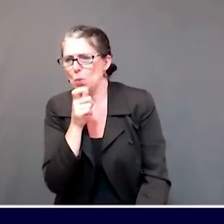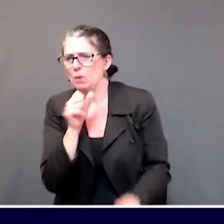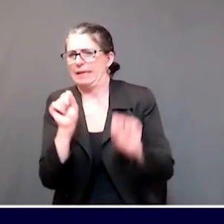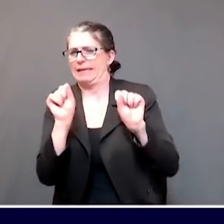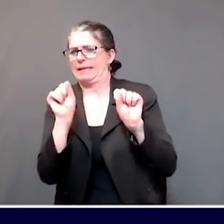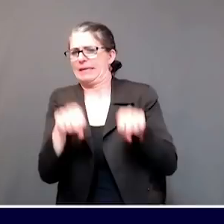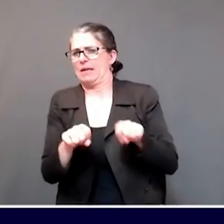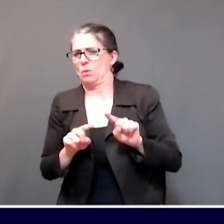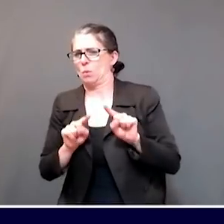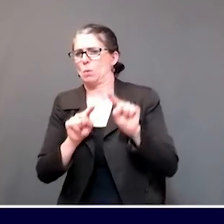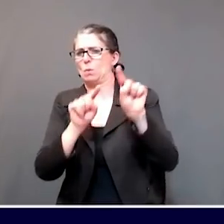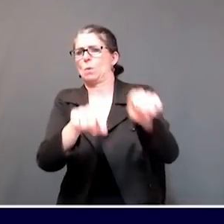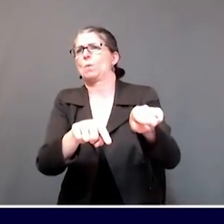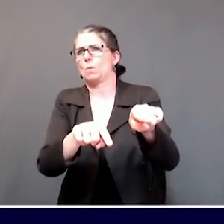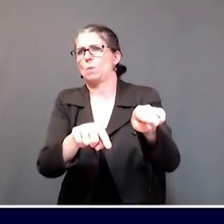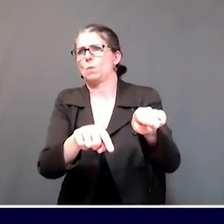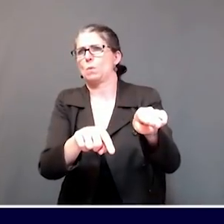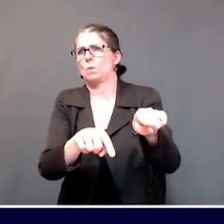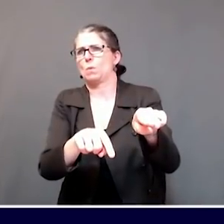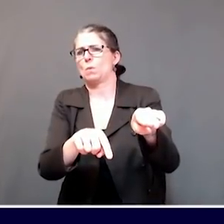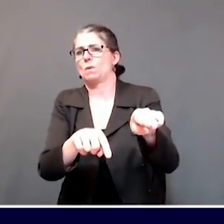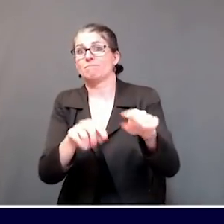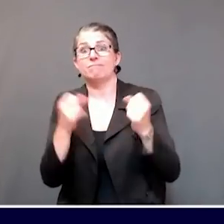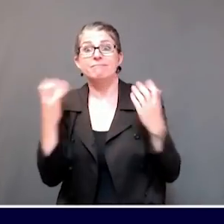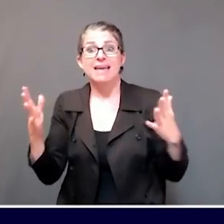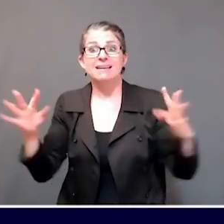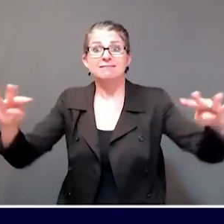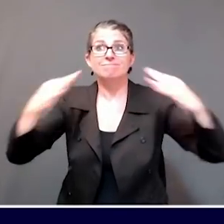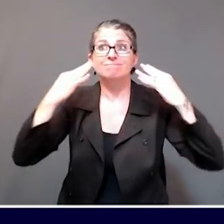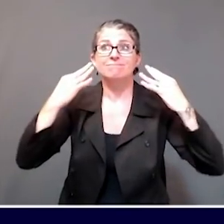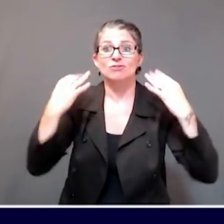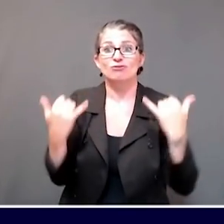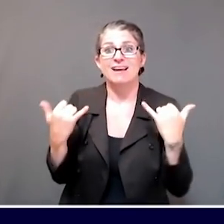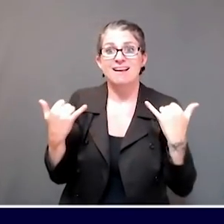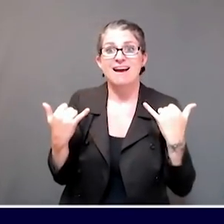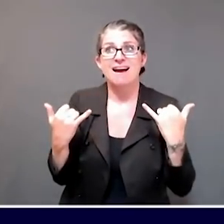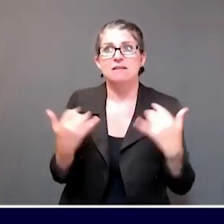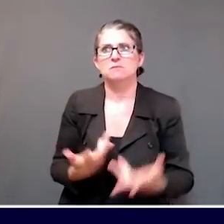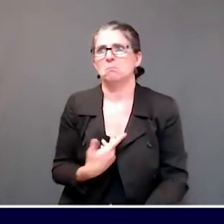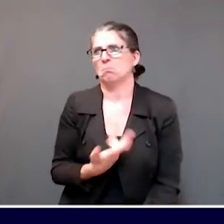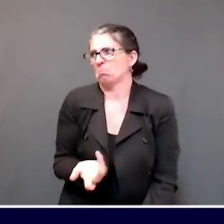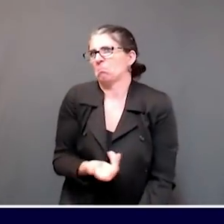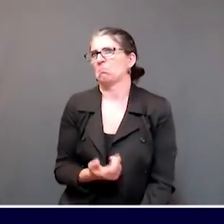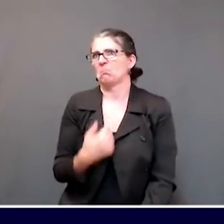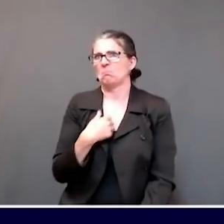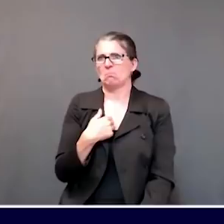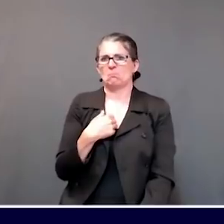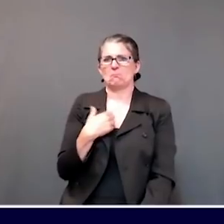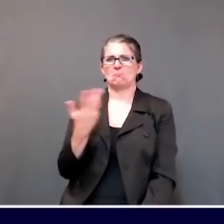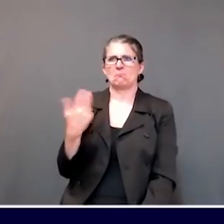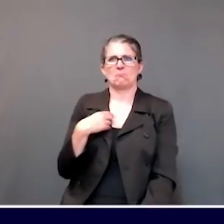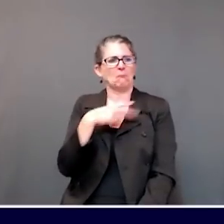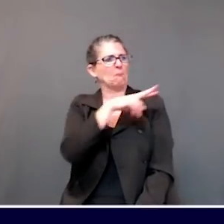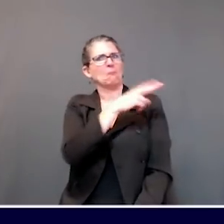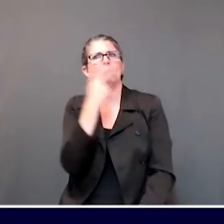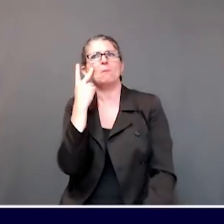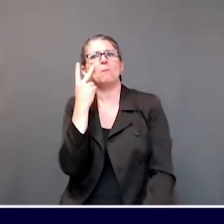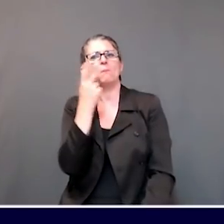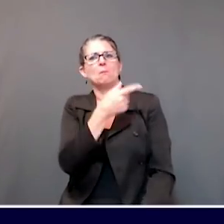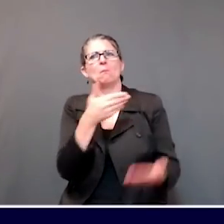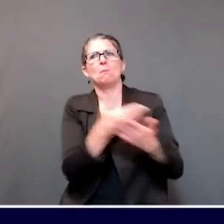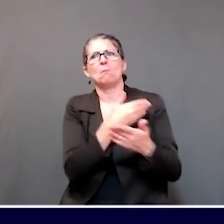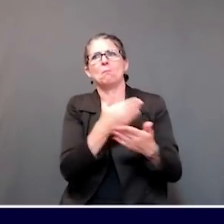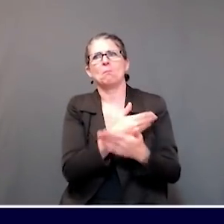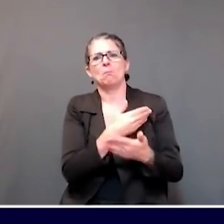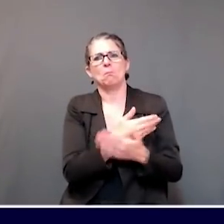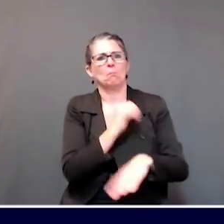just watching this at home, who might just want to say, hey, this place is open at Calais Regional Hospital now, let me drive over and get a test.